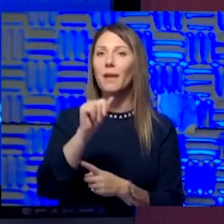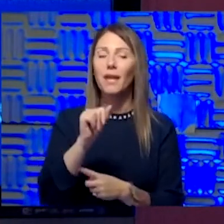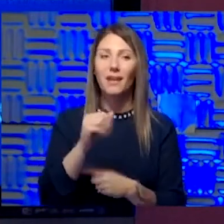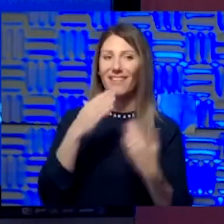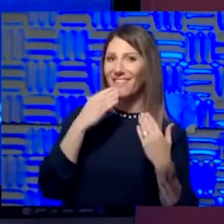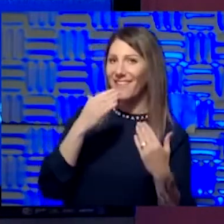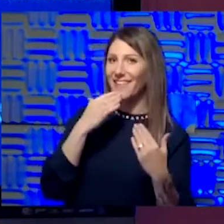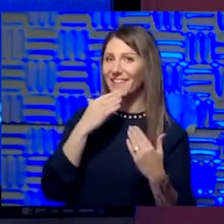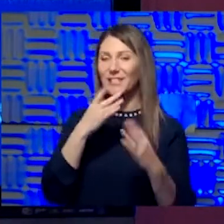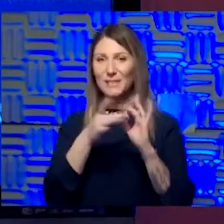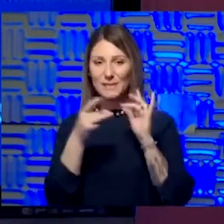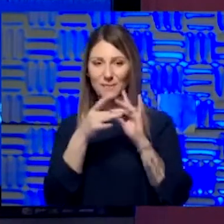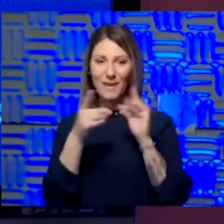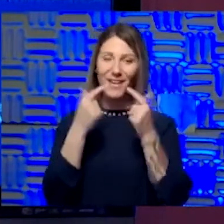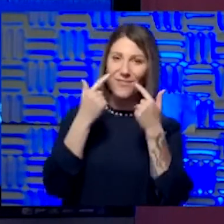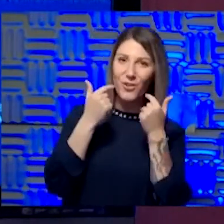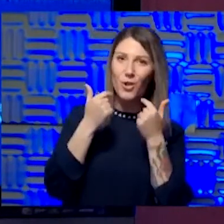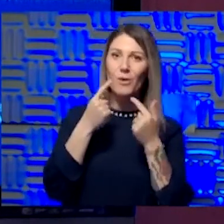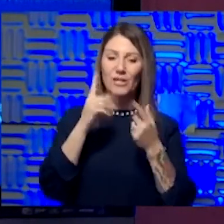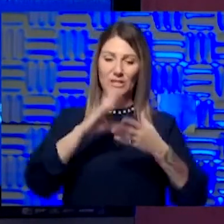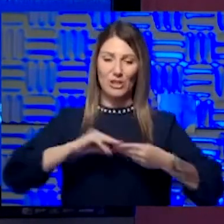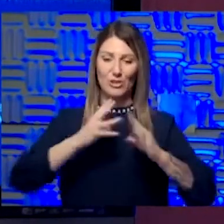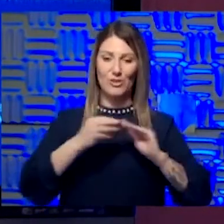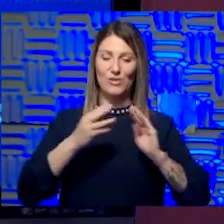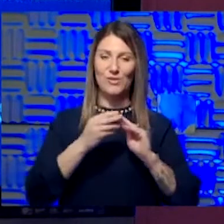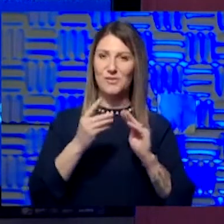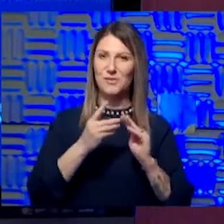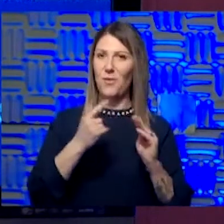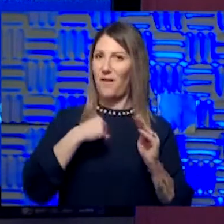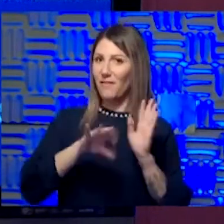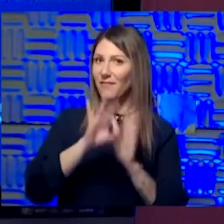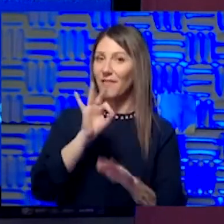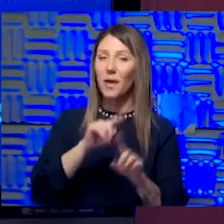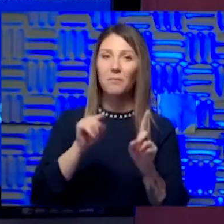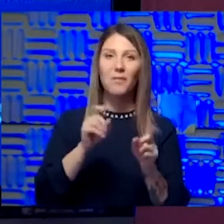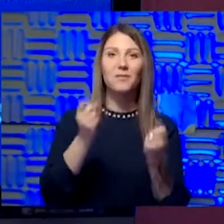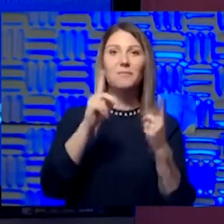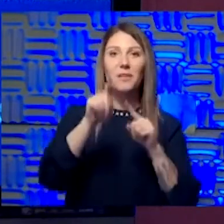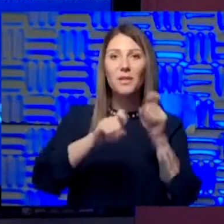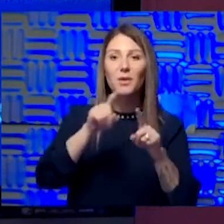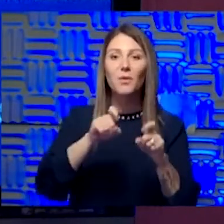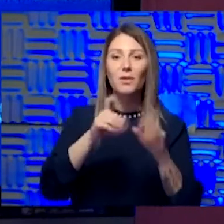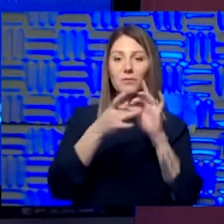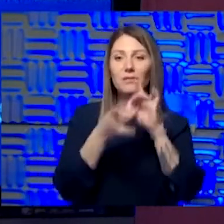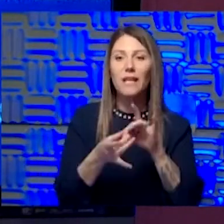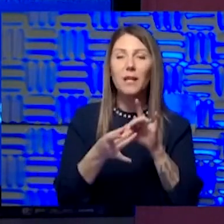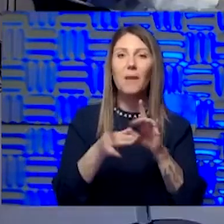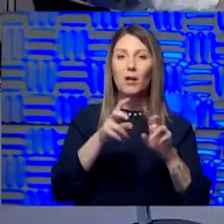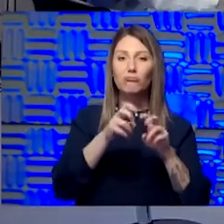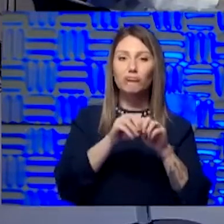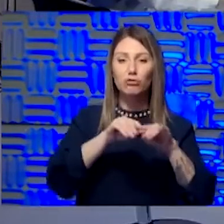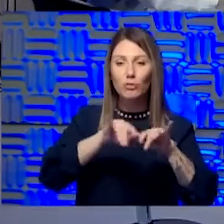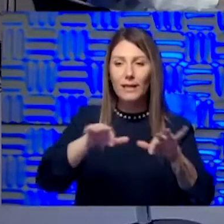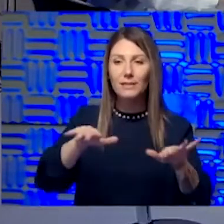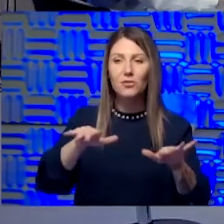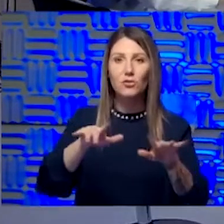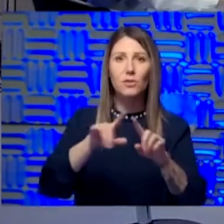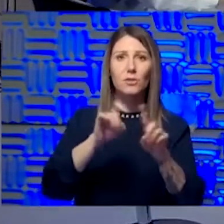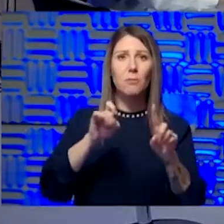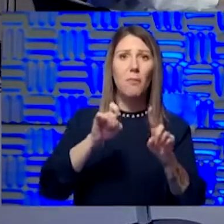humor here, this is a story that I found backed up here, but I know there's all kinds of questions you get about the transmission, but now some Australian